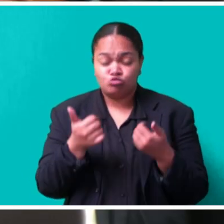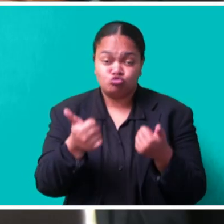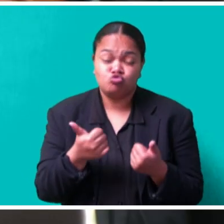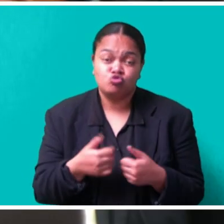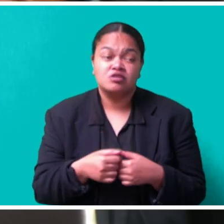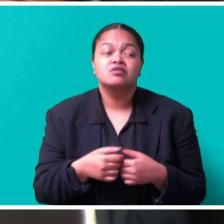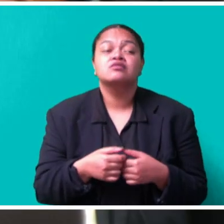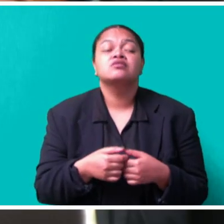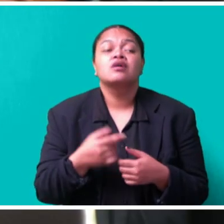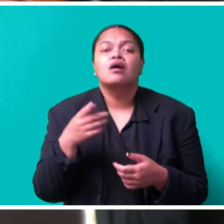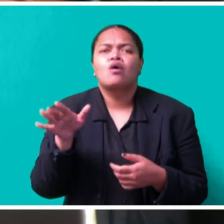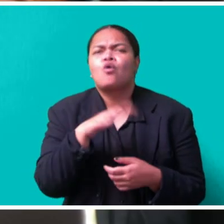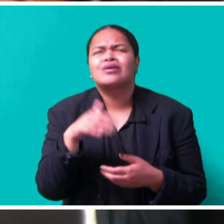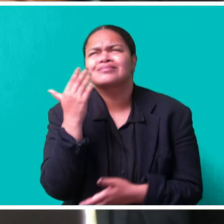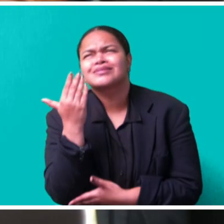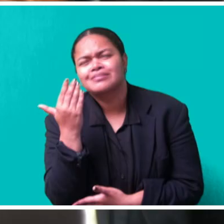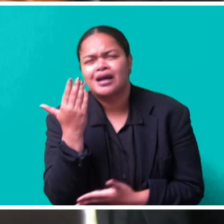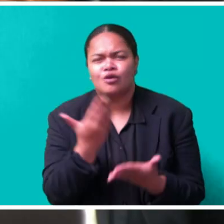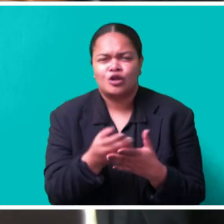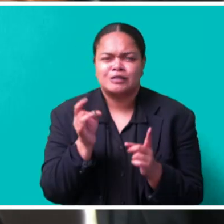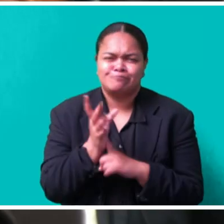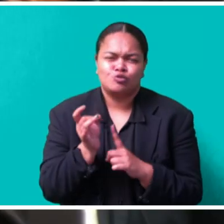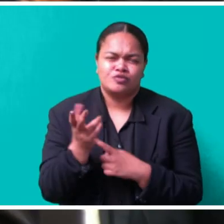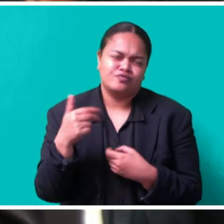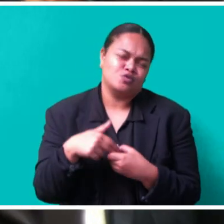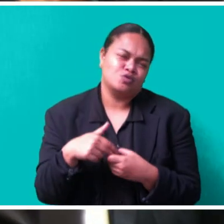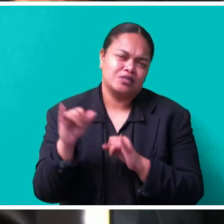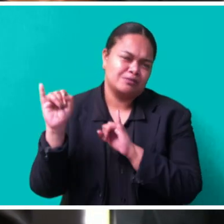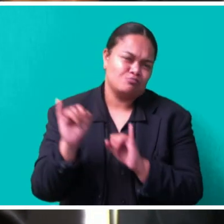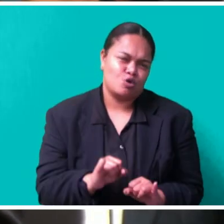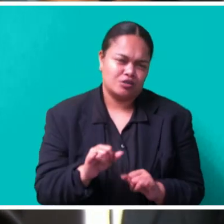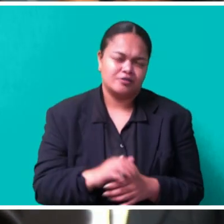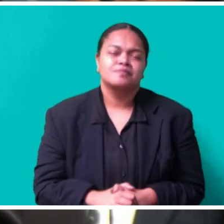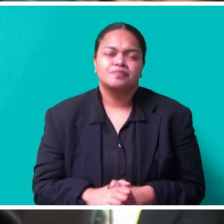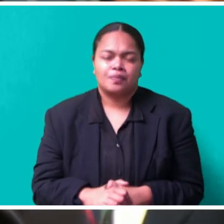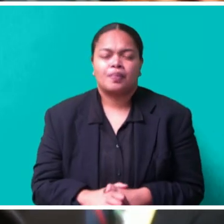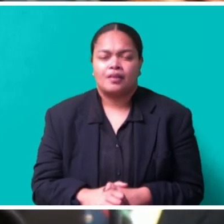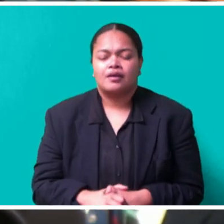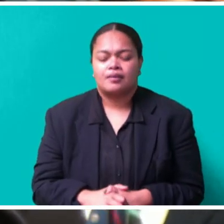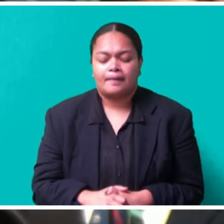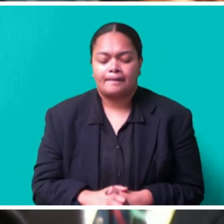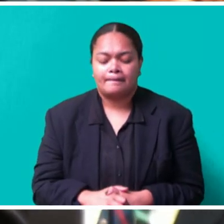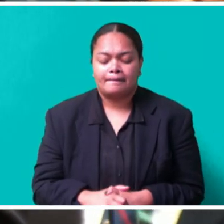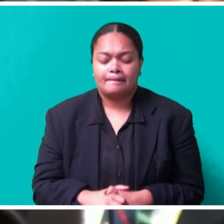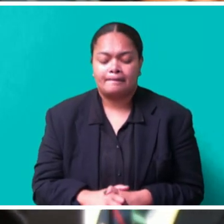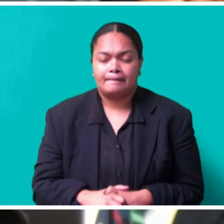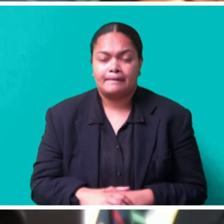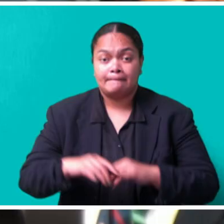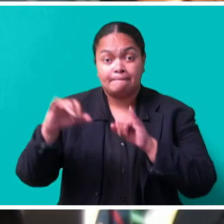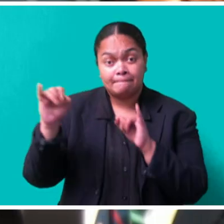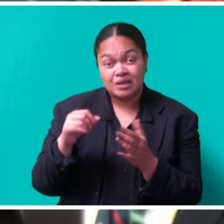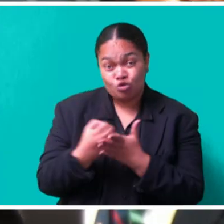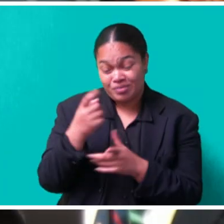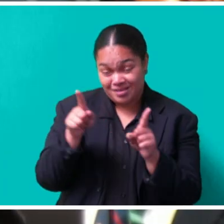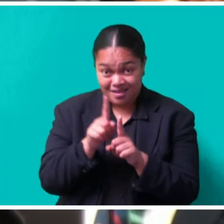that depend heavily on imported fuel. For a small, open, and import-dependent economy like Fiji,